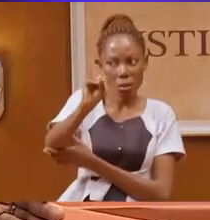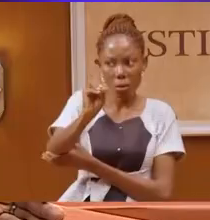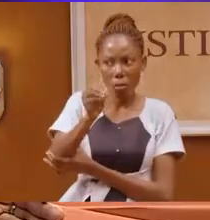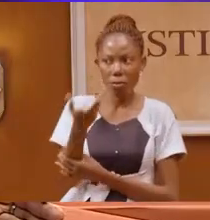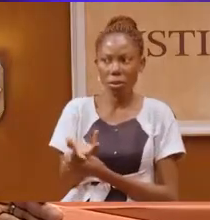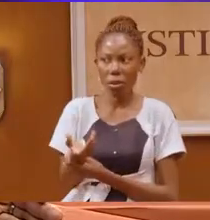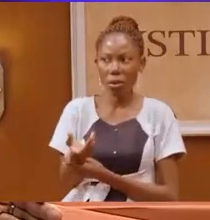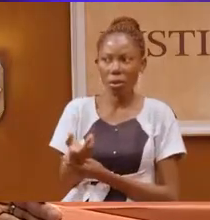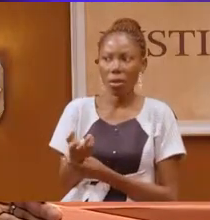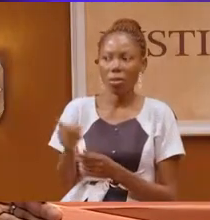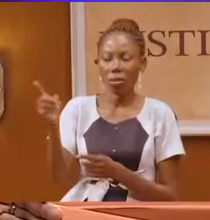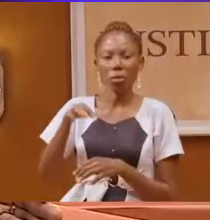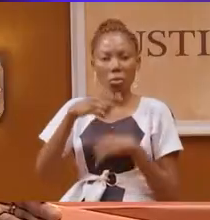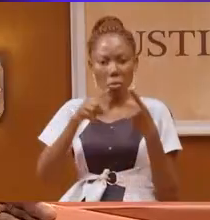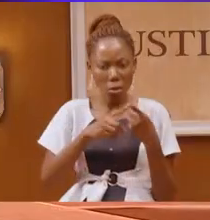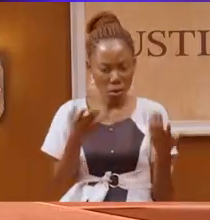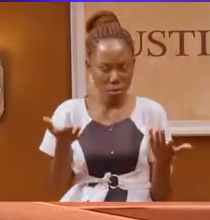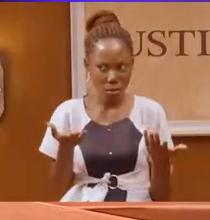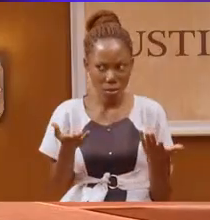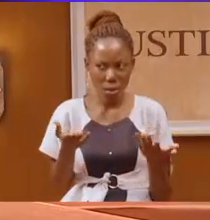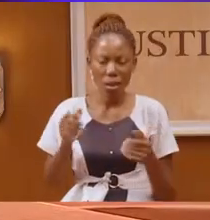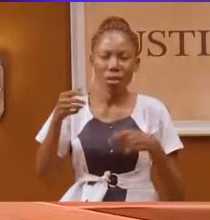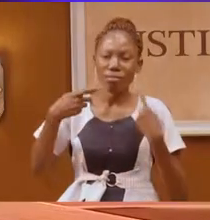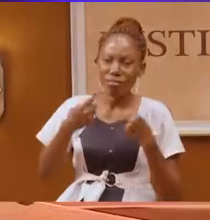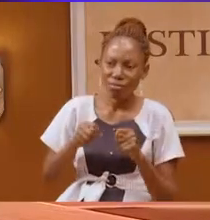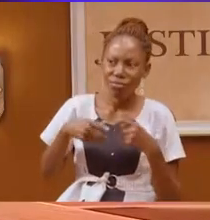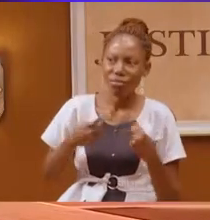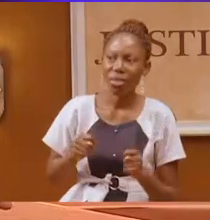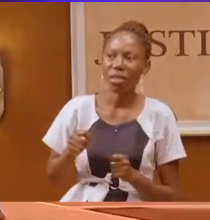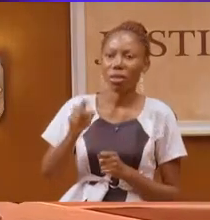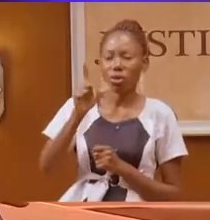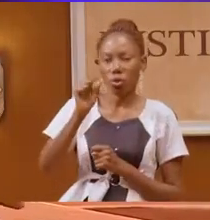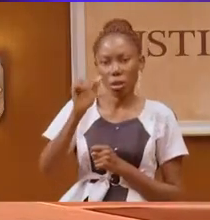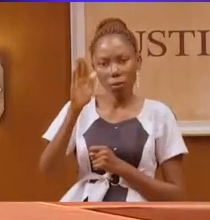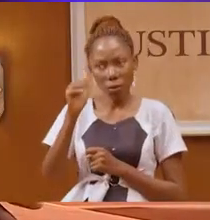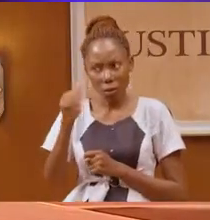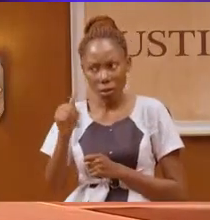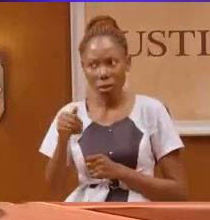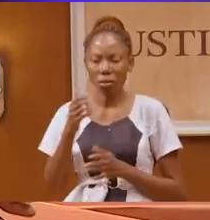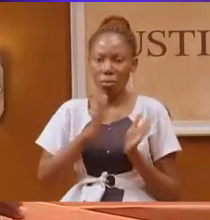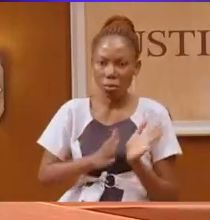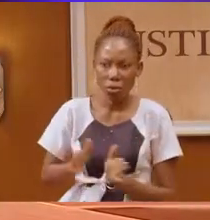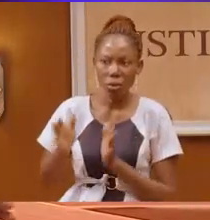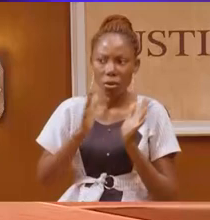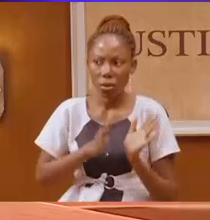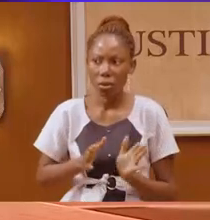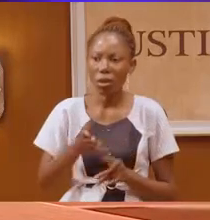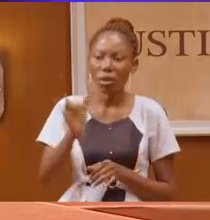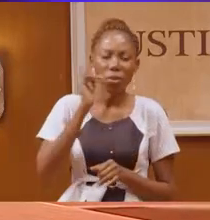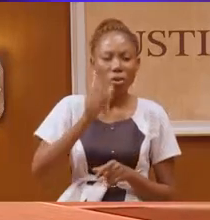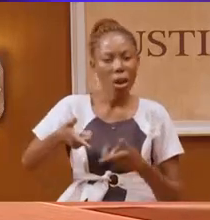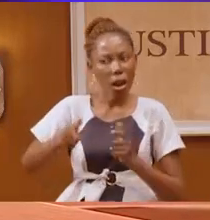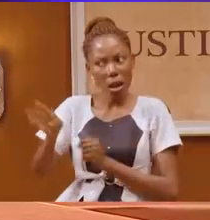got until I get under the top of Mata. Several, almost every, 2015, I started making arrangements on how to go. They never allowed me.